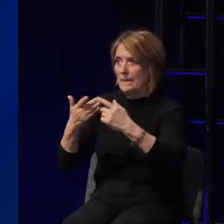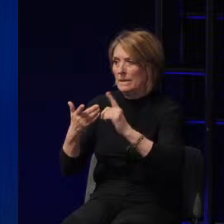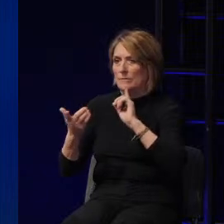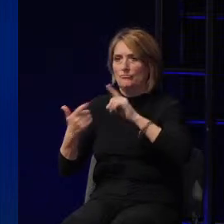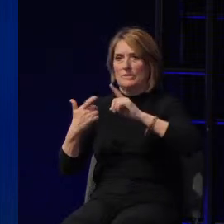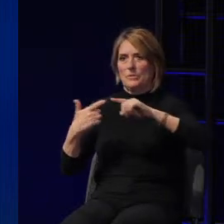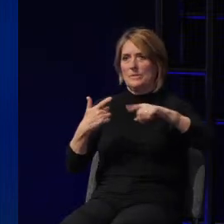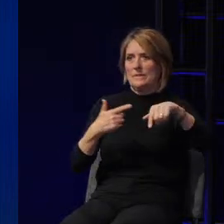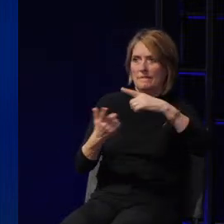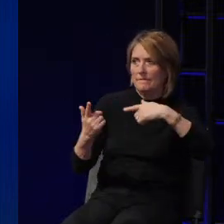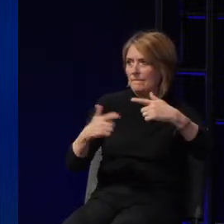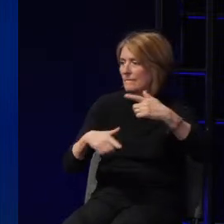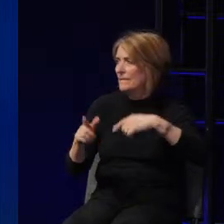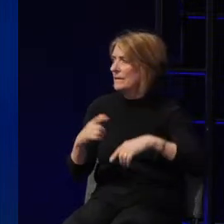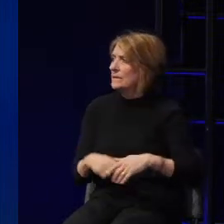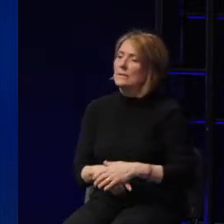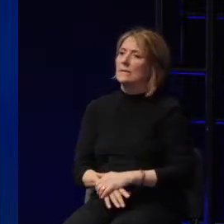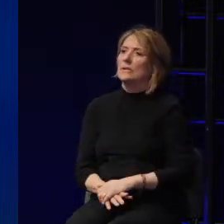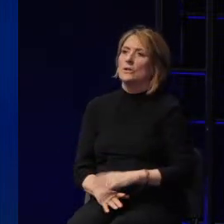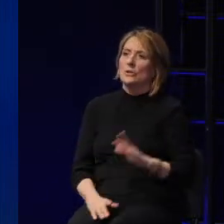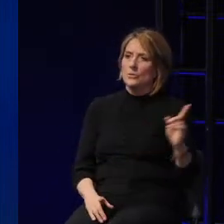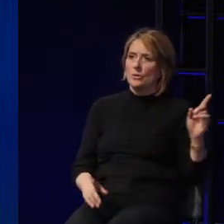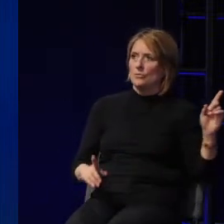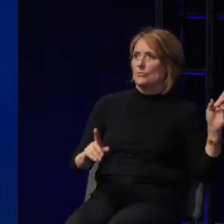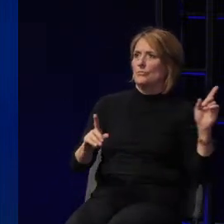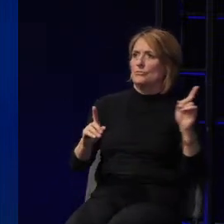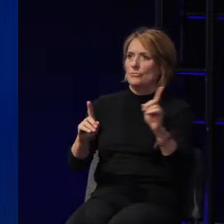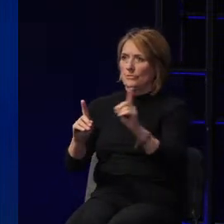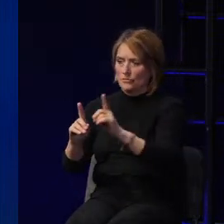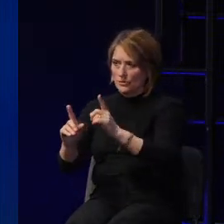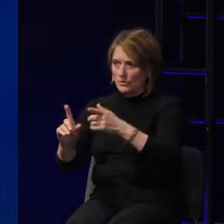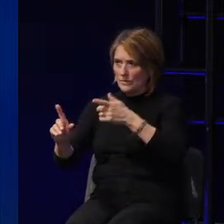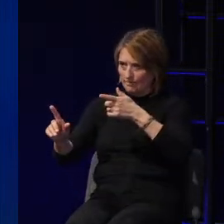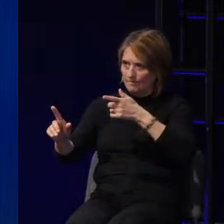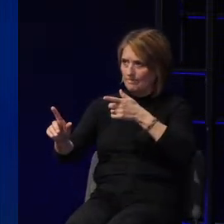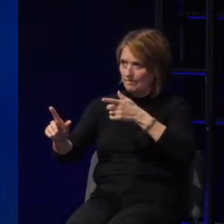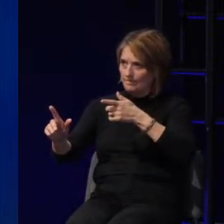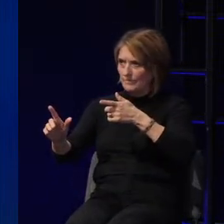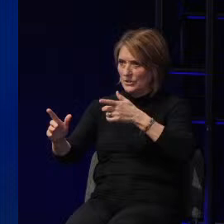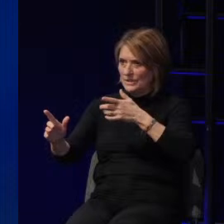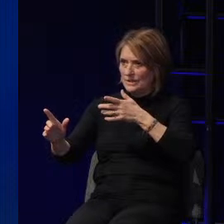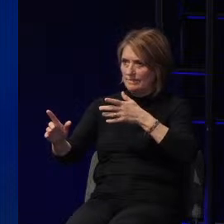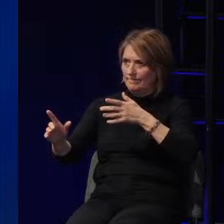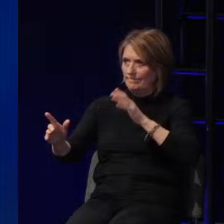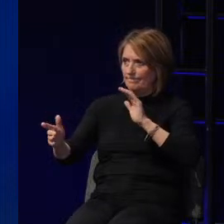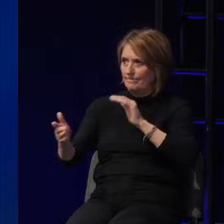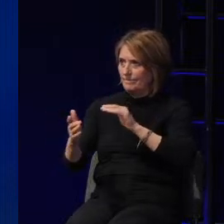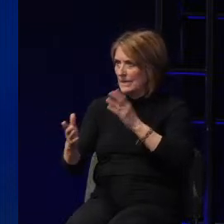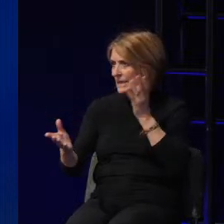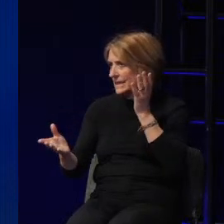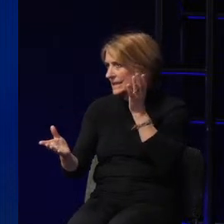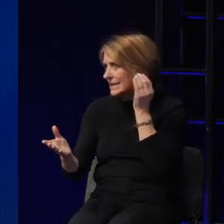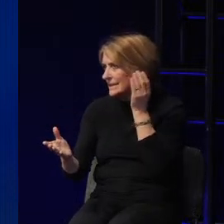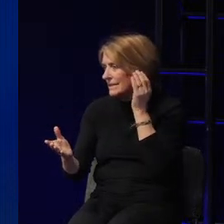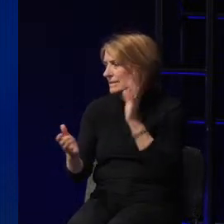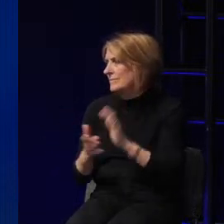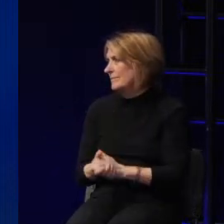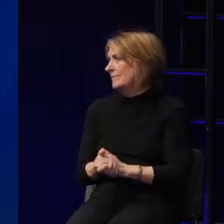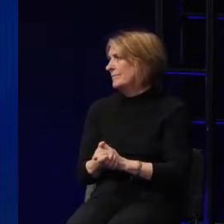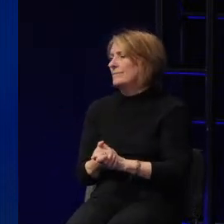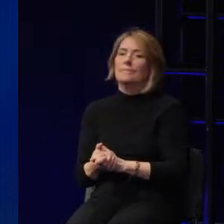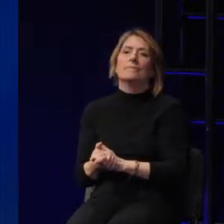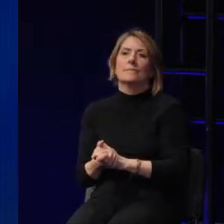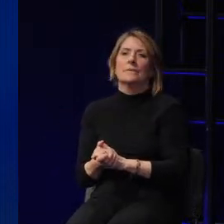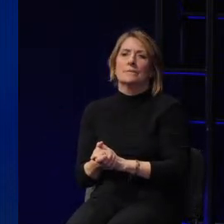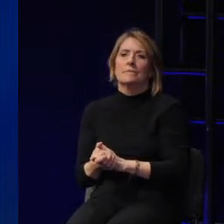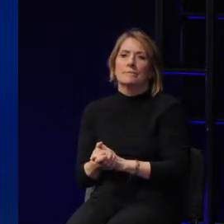dialogue coming, you don't drift across and get it. You get there, like I did. You just get there when you're listening to it, and you're a little